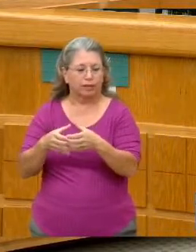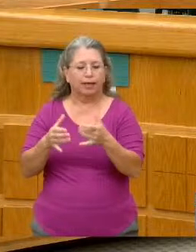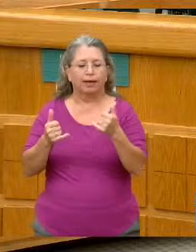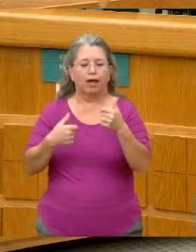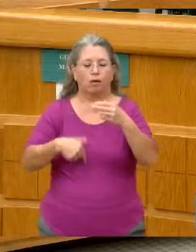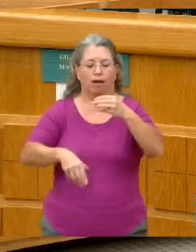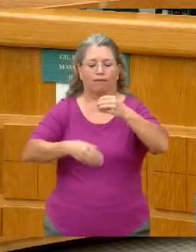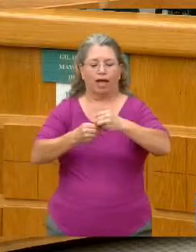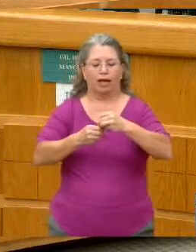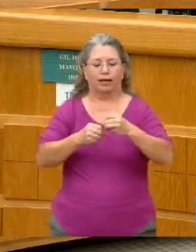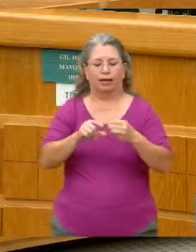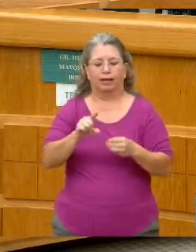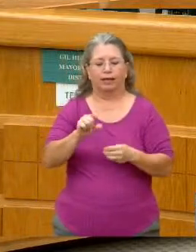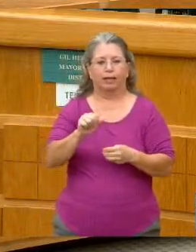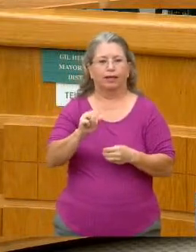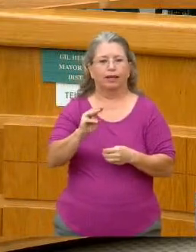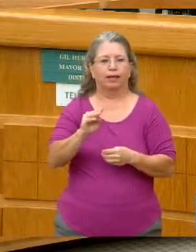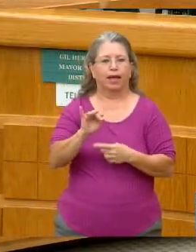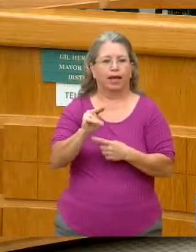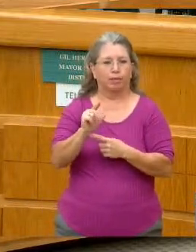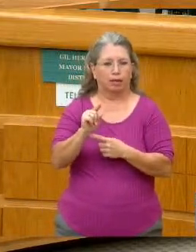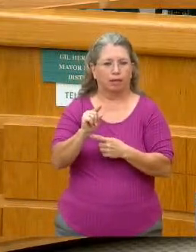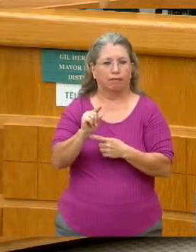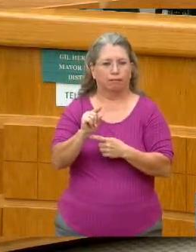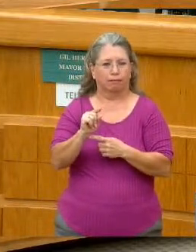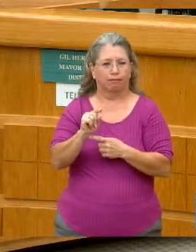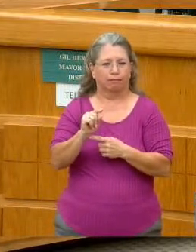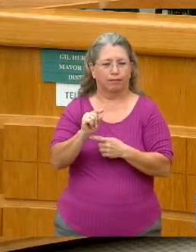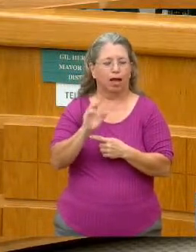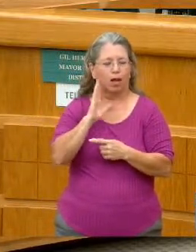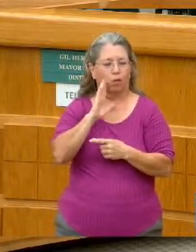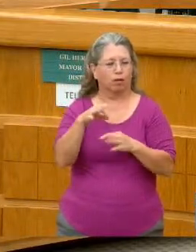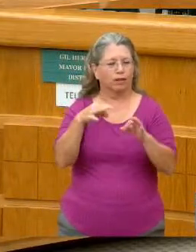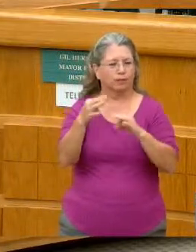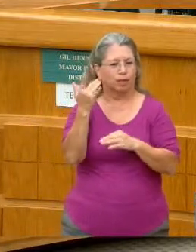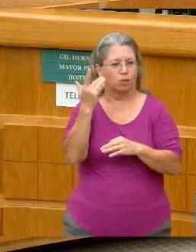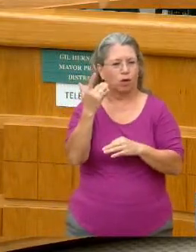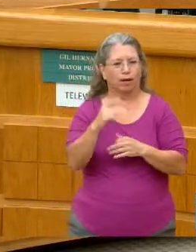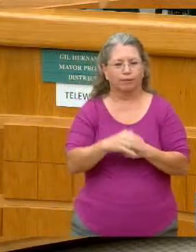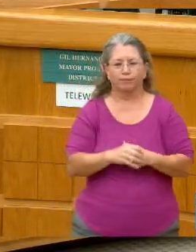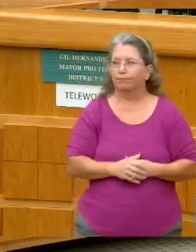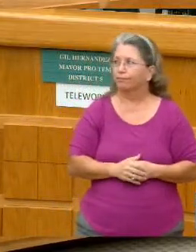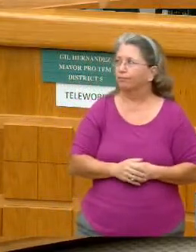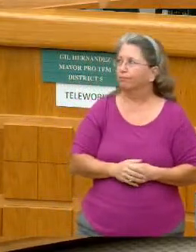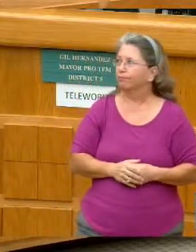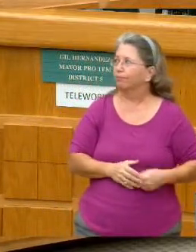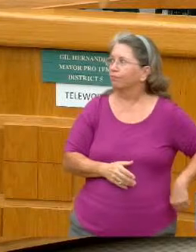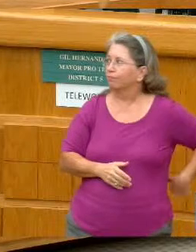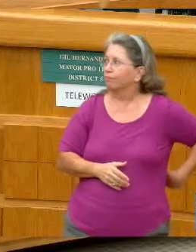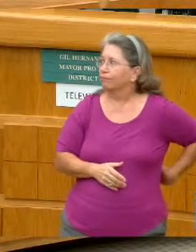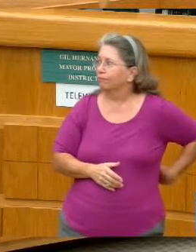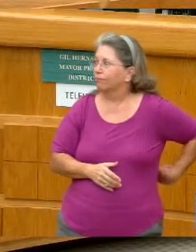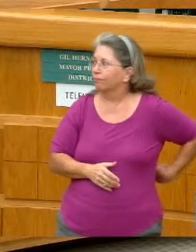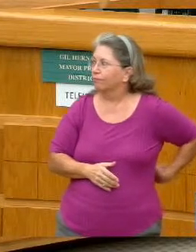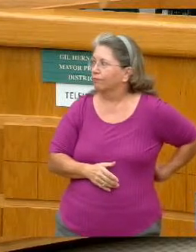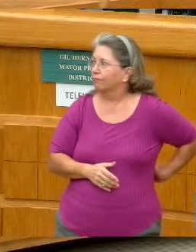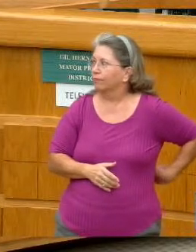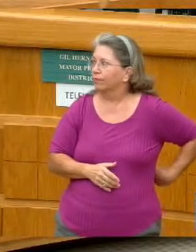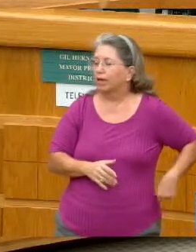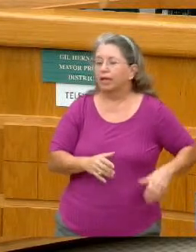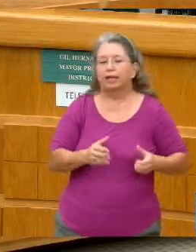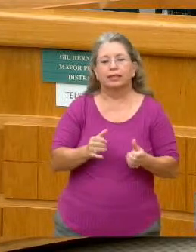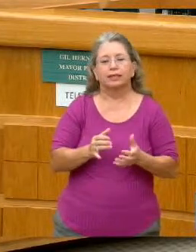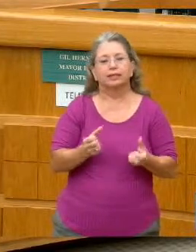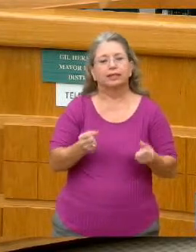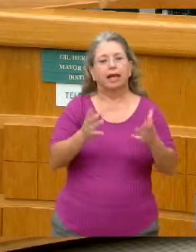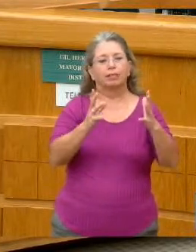category. This kind of popped up on our radar, and you'll see why it popped up on our radar here. This is a measure of foot